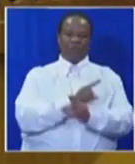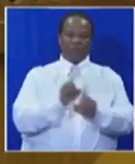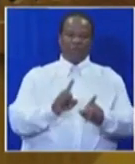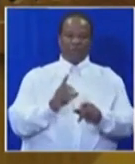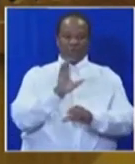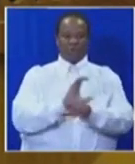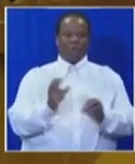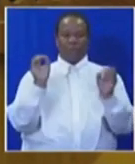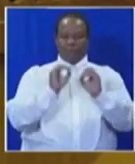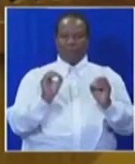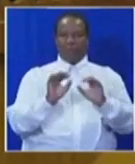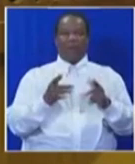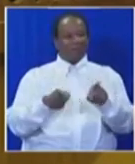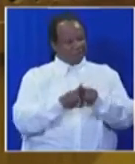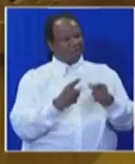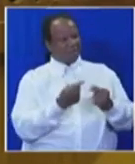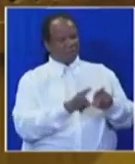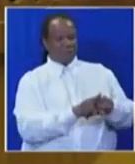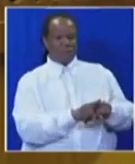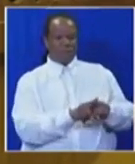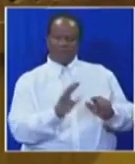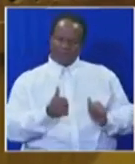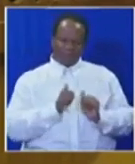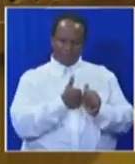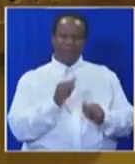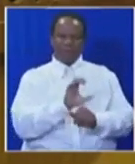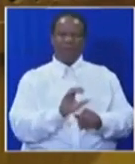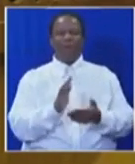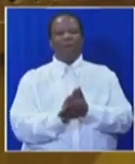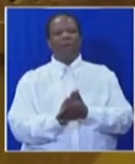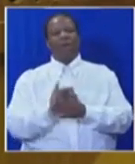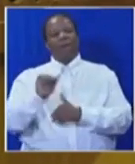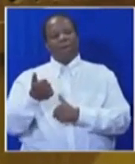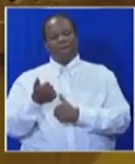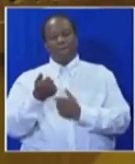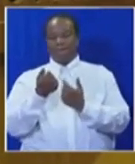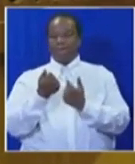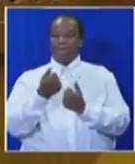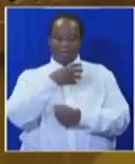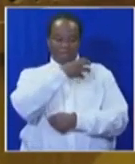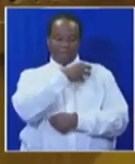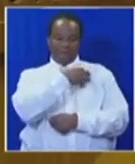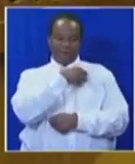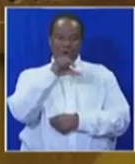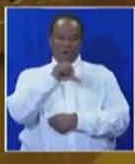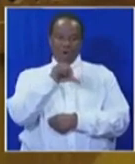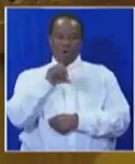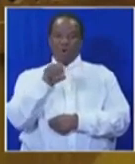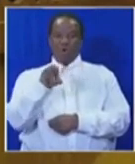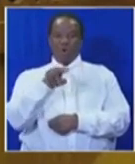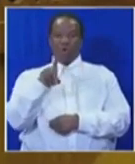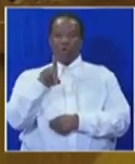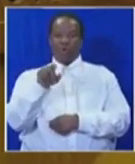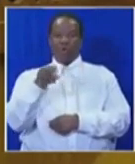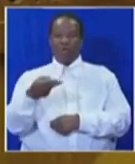did, and not taken the steps required of them. Now, Minister Gordhan's much-vaunted back-to-basics plan has resulted in some